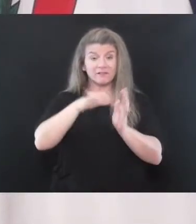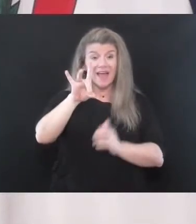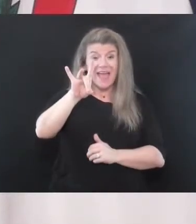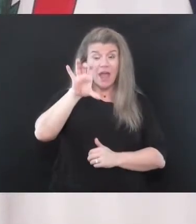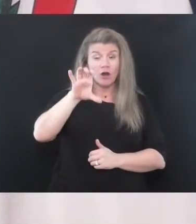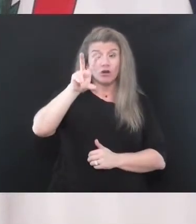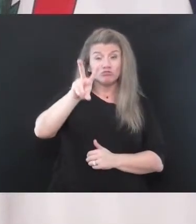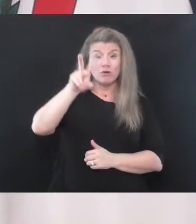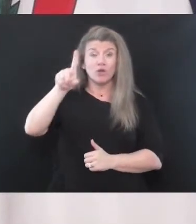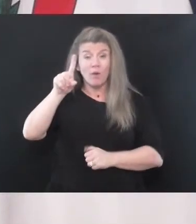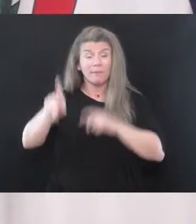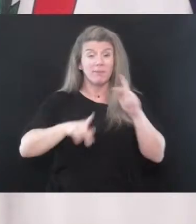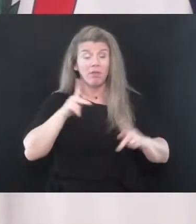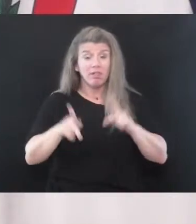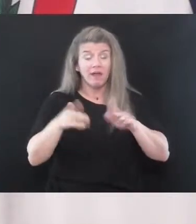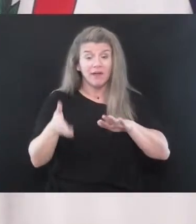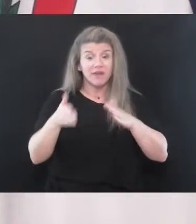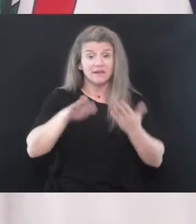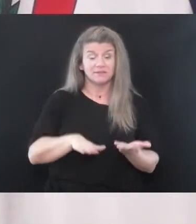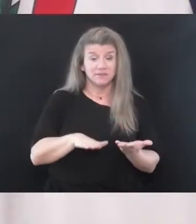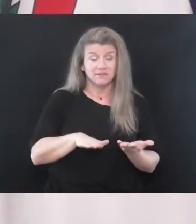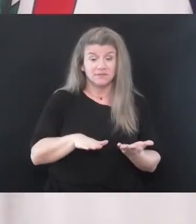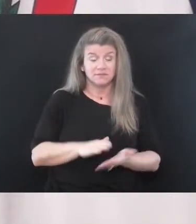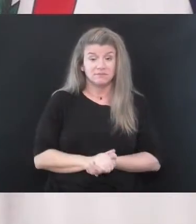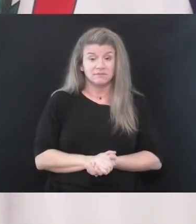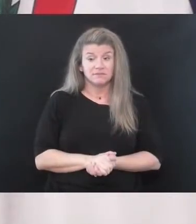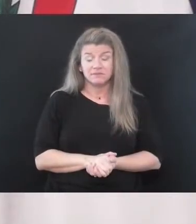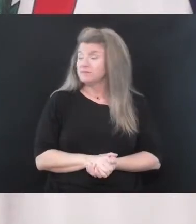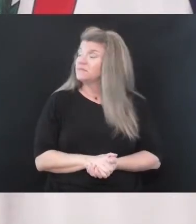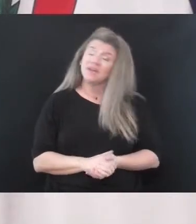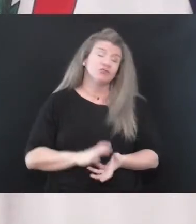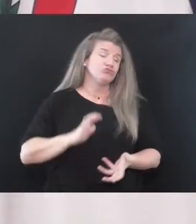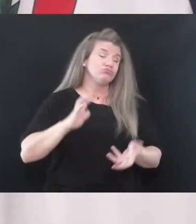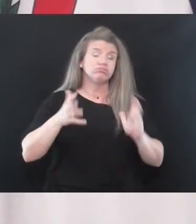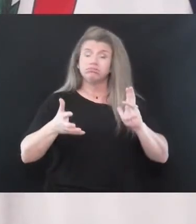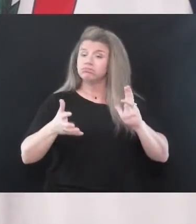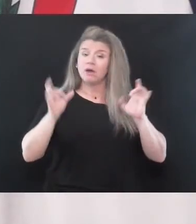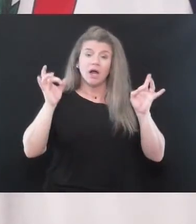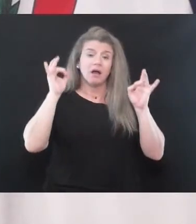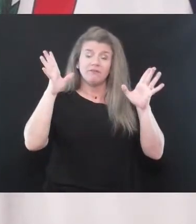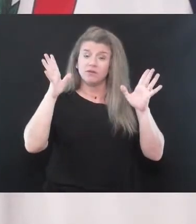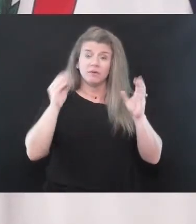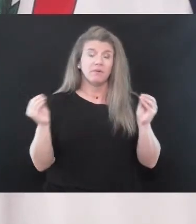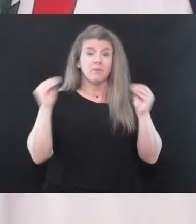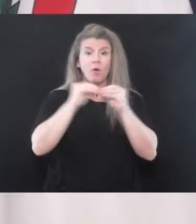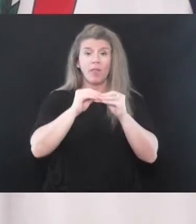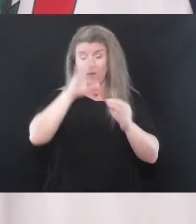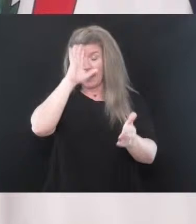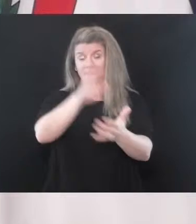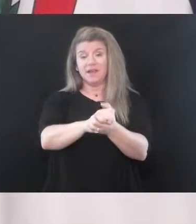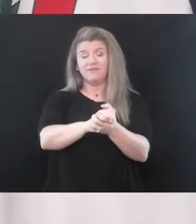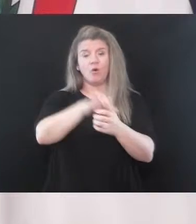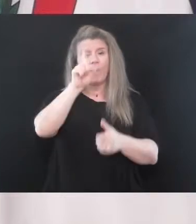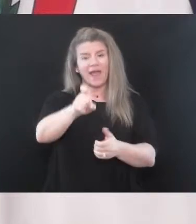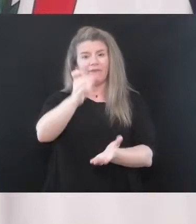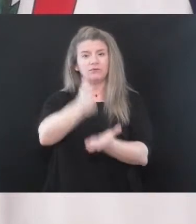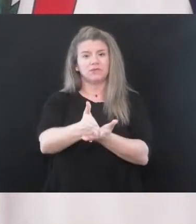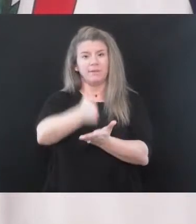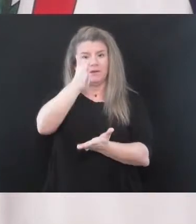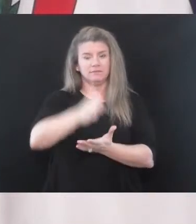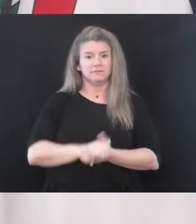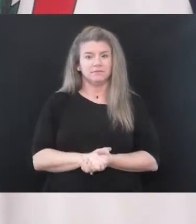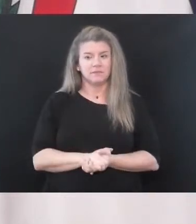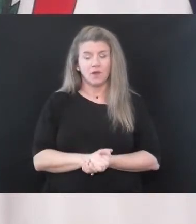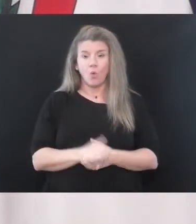2,821 people have died. It is tragic beyond belief. We got to stop it. We're